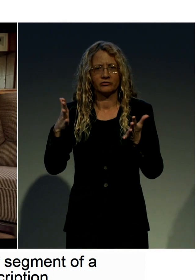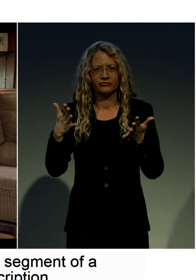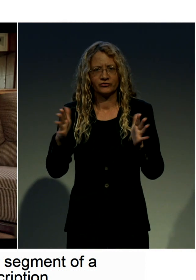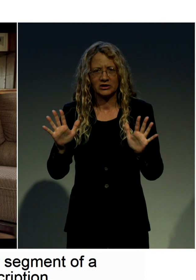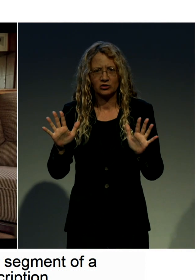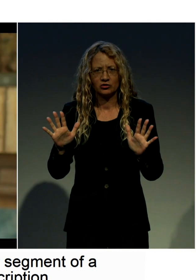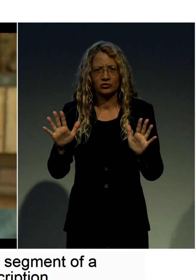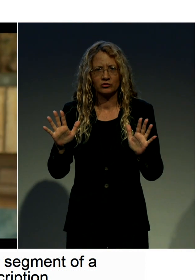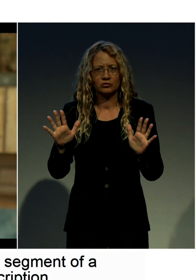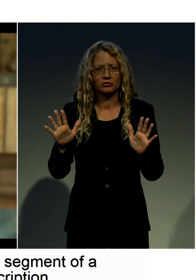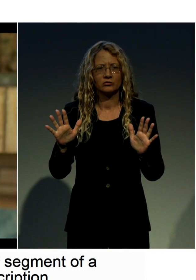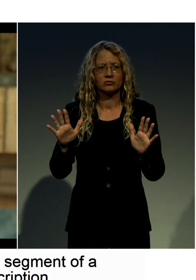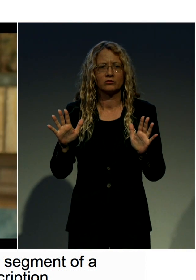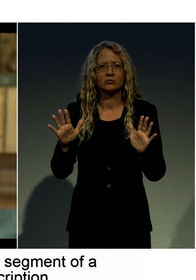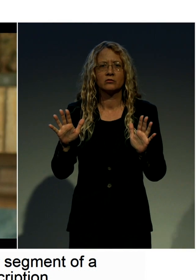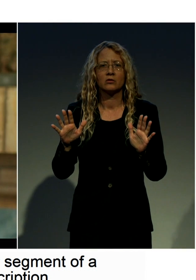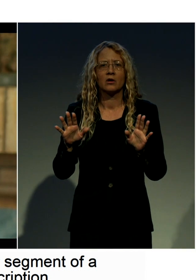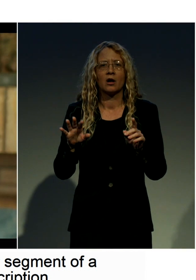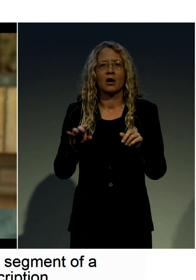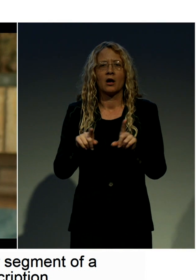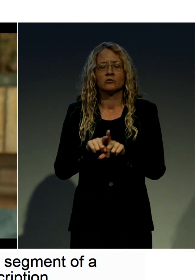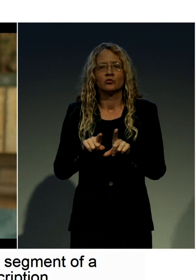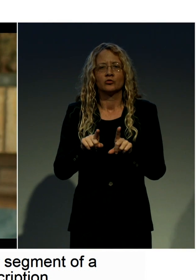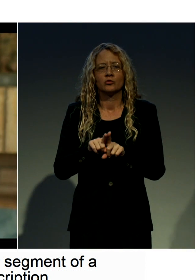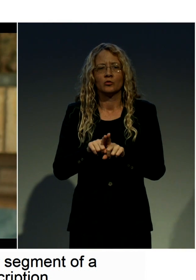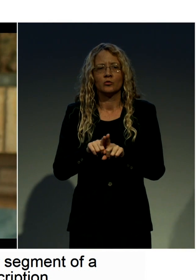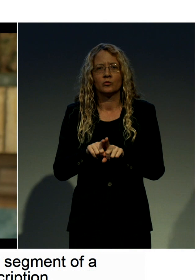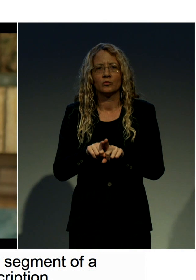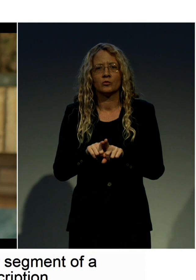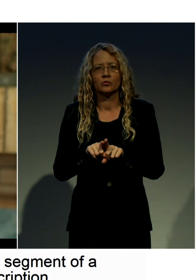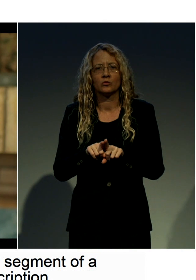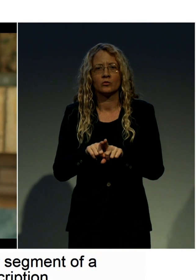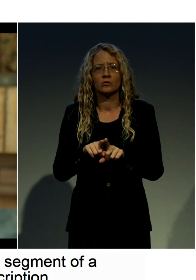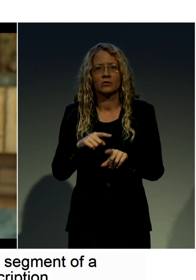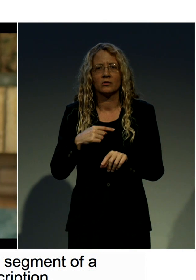started staying together. But during our stay,